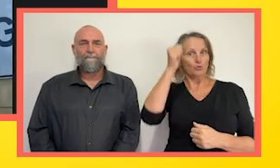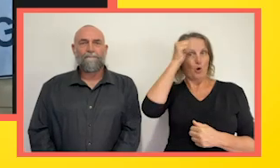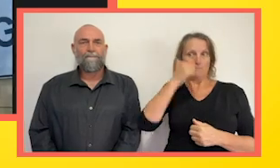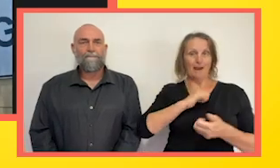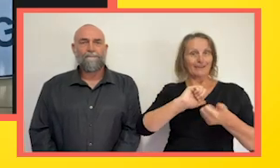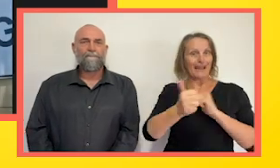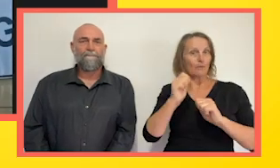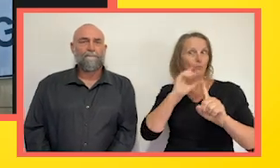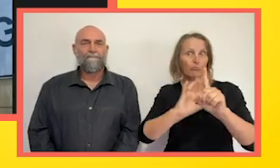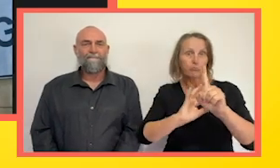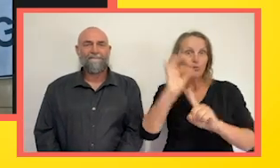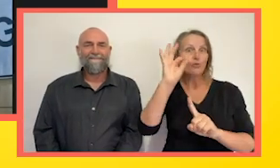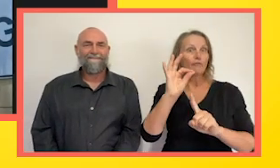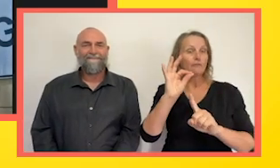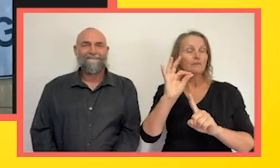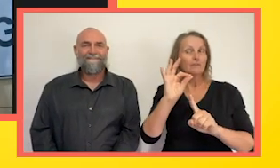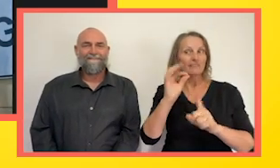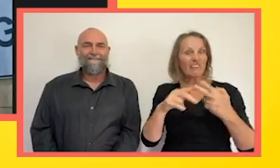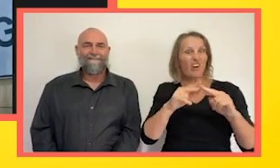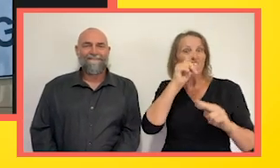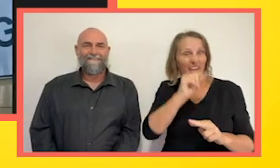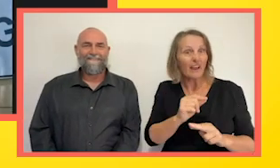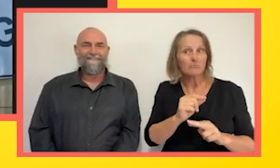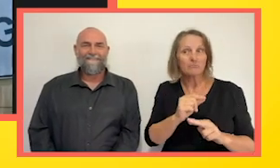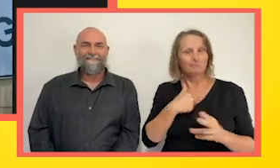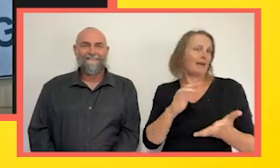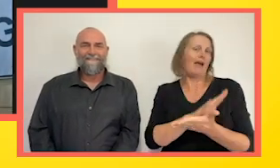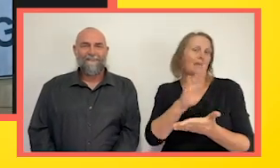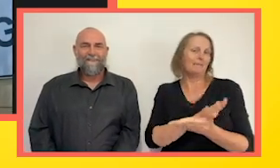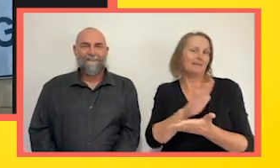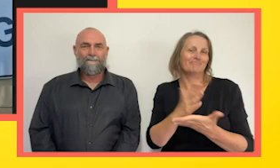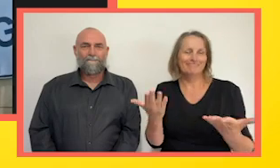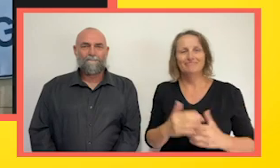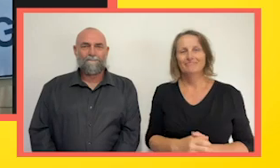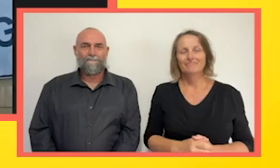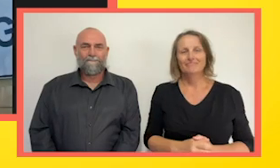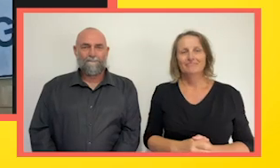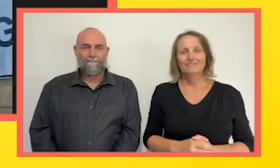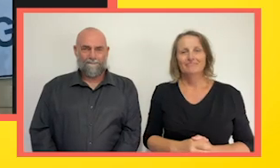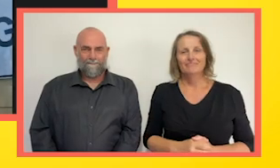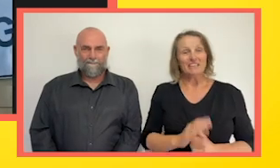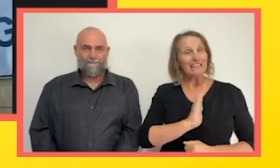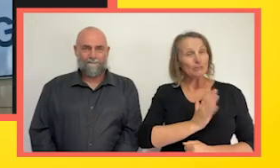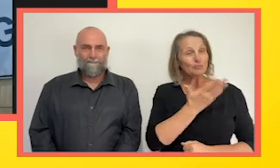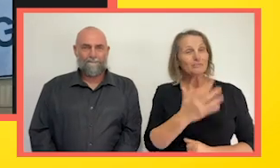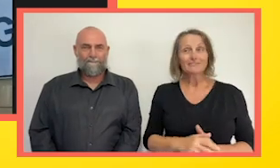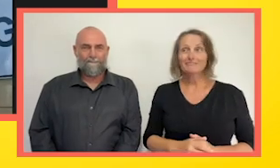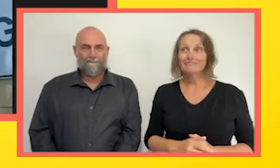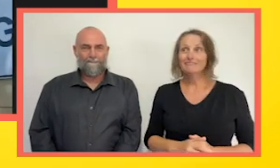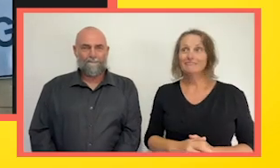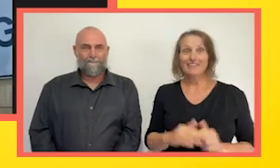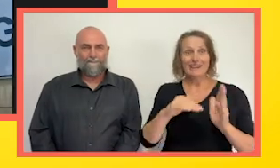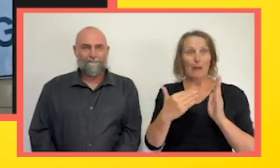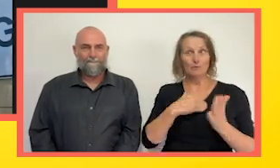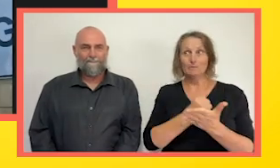to try and take the next step as much as I can, I'll be really happy with that. So, yeah, it'll be interesting, now